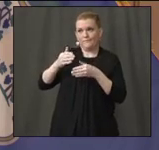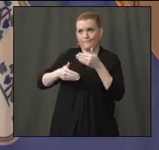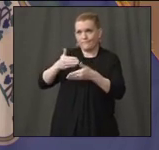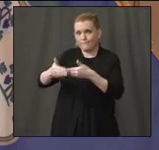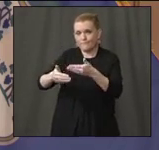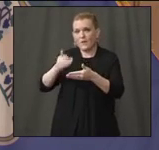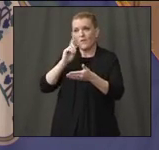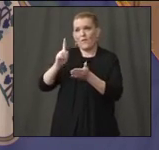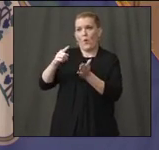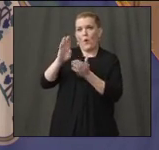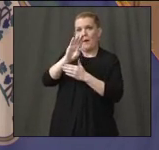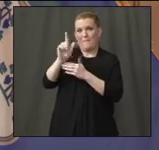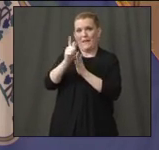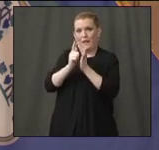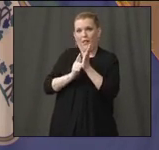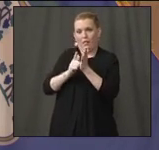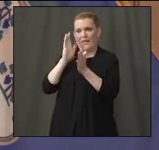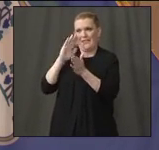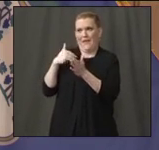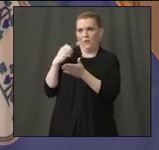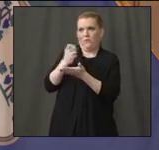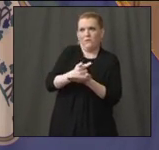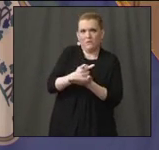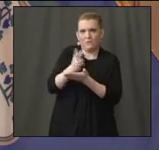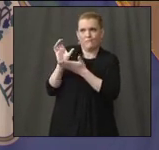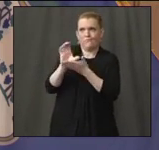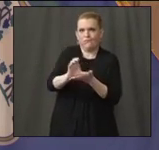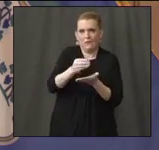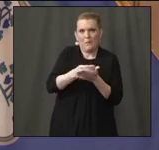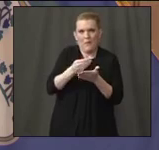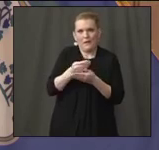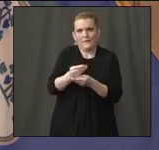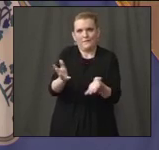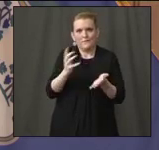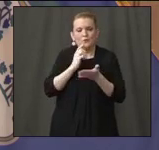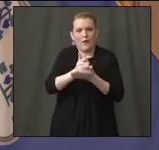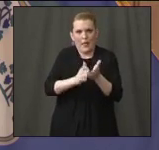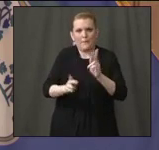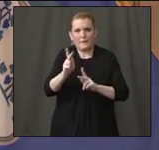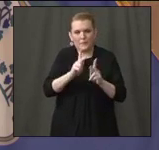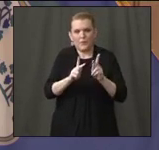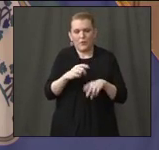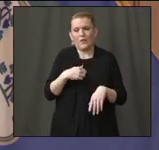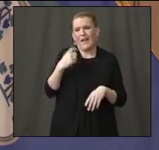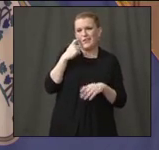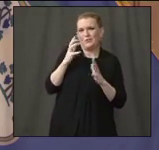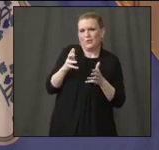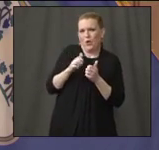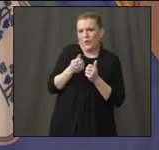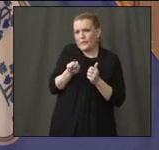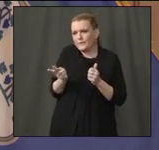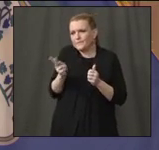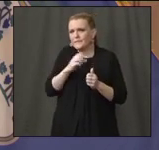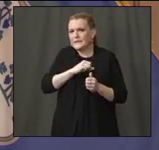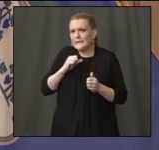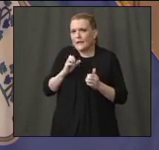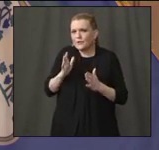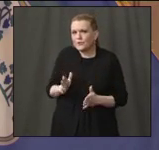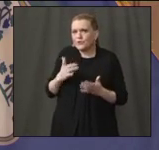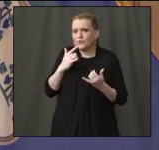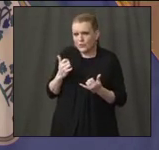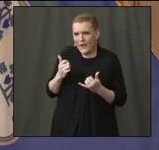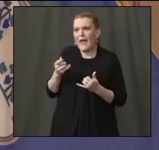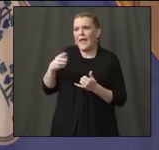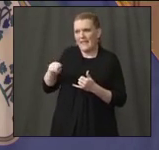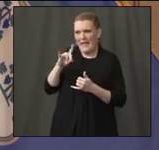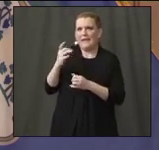Murphy and Blumenthal today. They made the bill much better, especially the fact that it focuses on small minority-owned